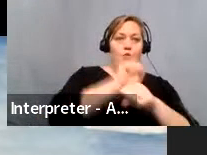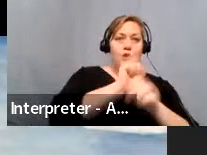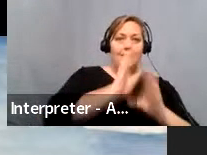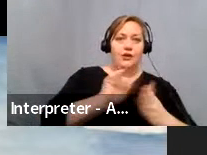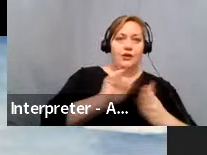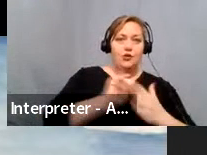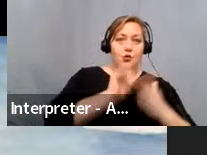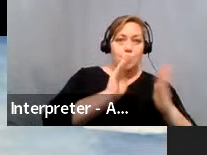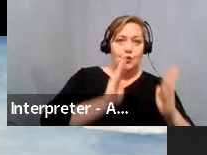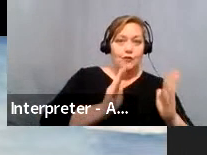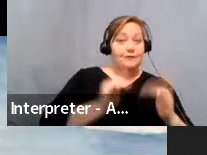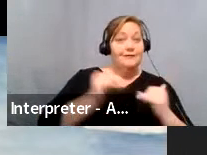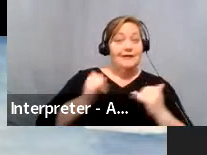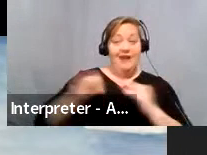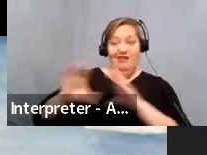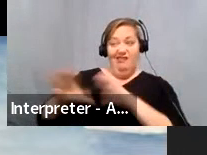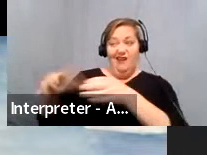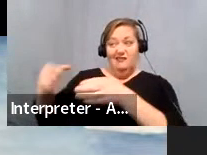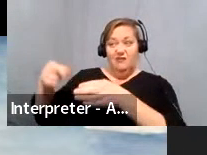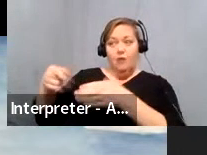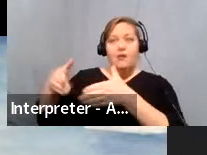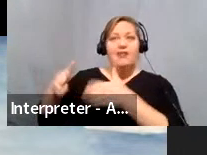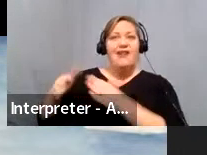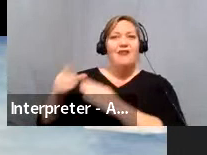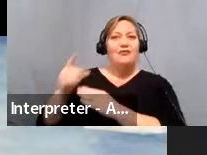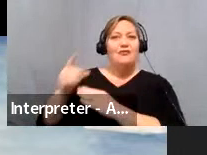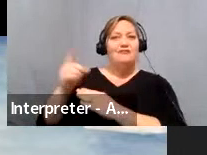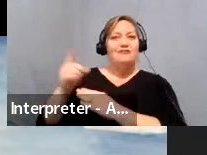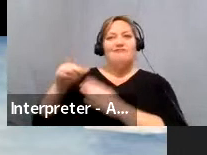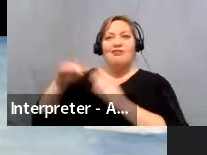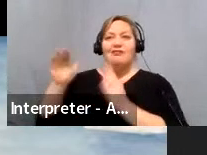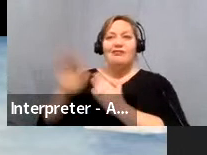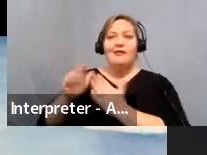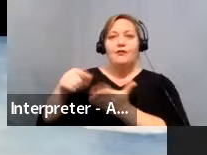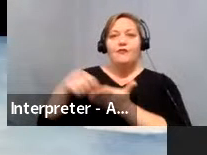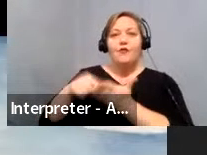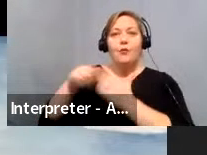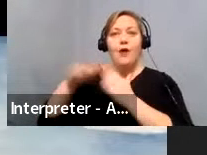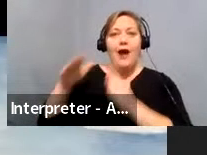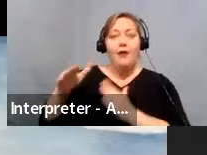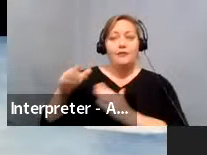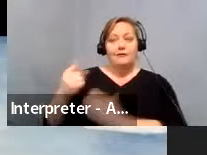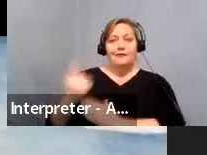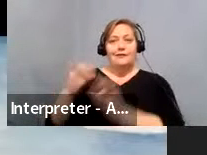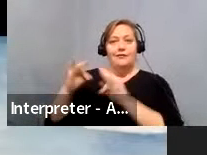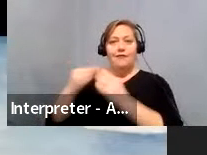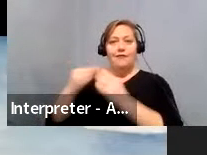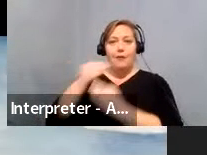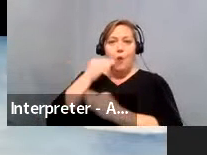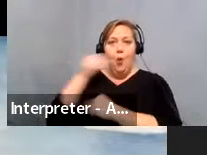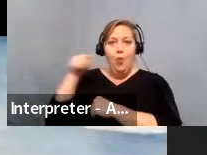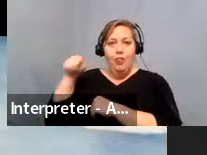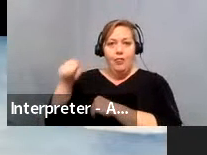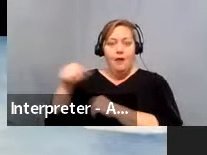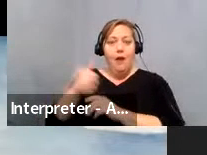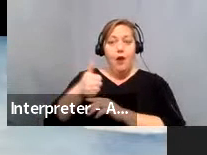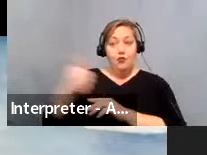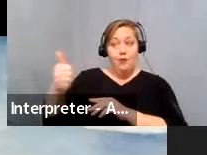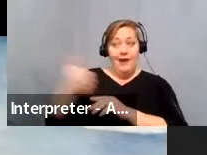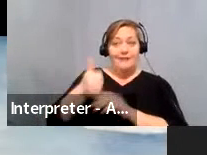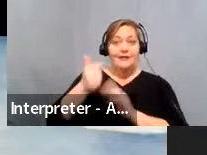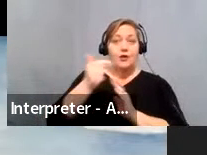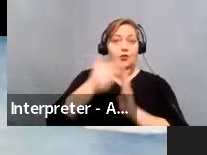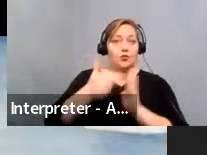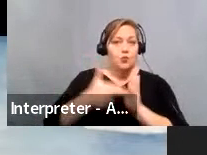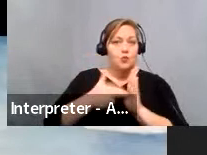restrictive and exclusionary zoning often only allows for one of the least affordable housing types there is, a single-family home. Our transit-oriented rules can promote a